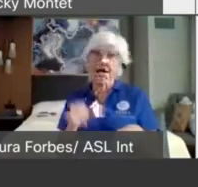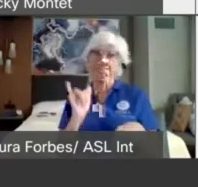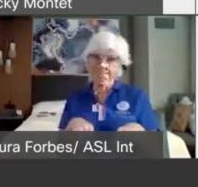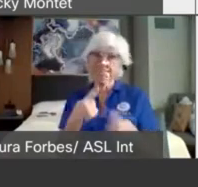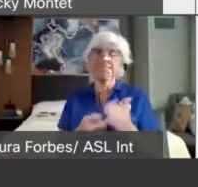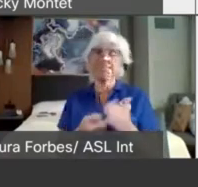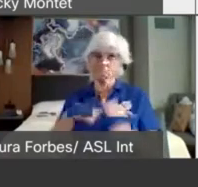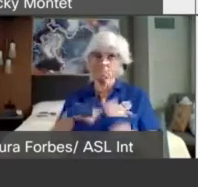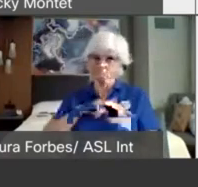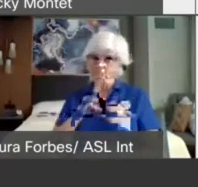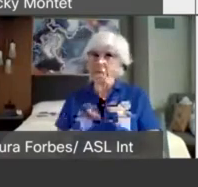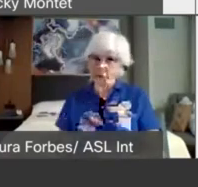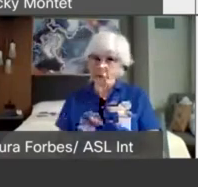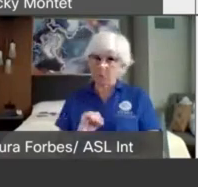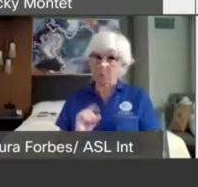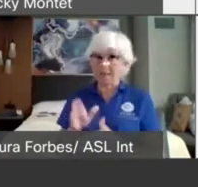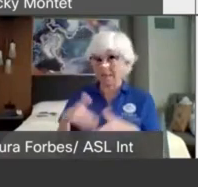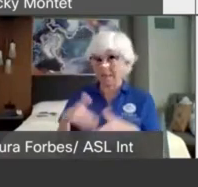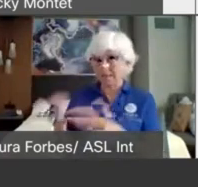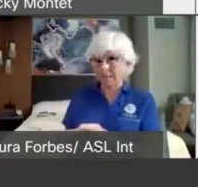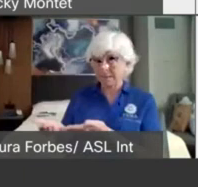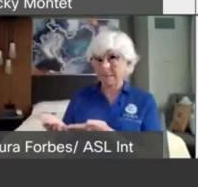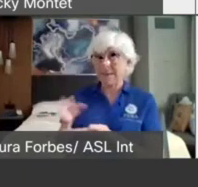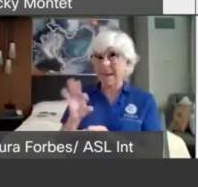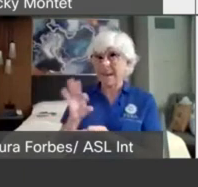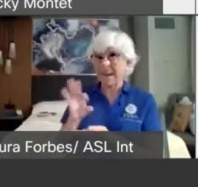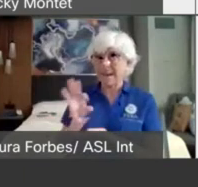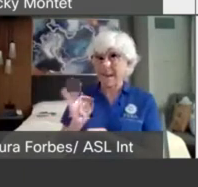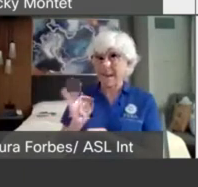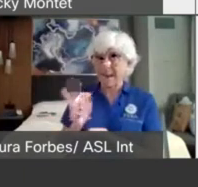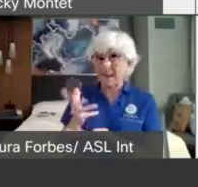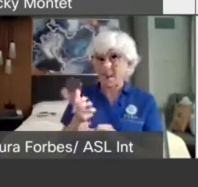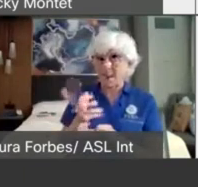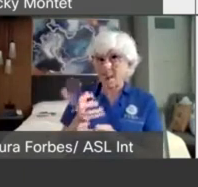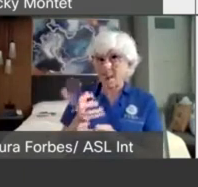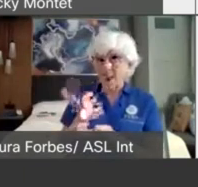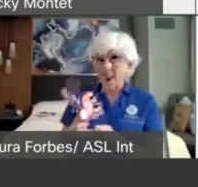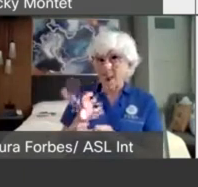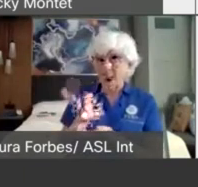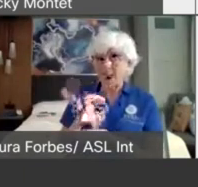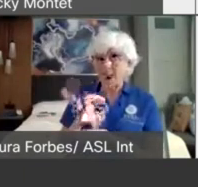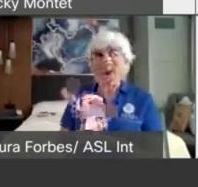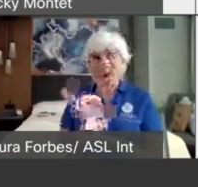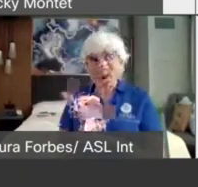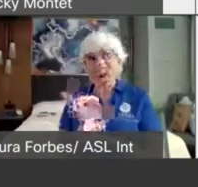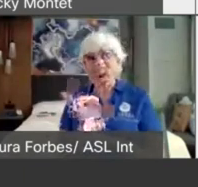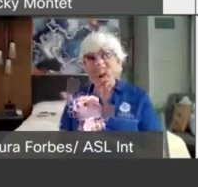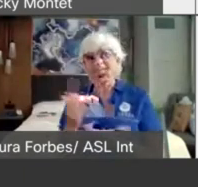Madam Sadna, and then I'll pick up on the SBA side if you don't mind. That's okay. I'll take it. This is Stacy with